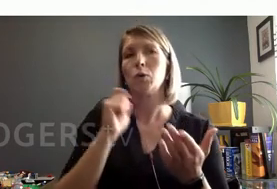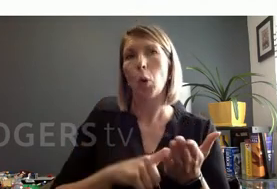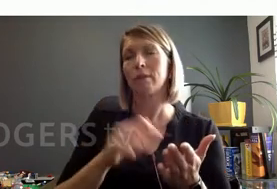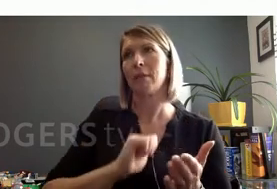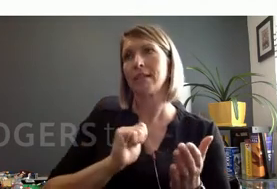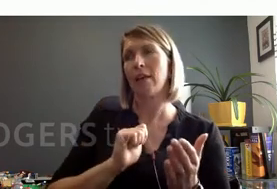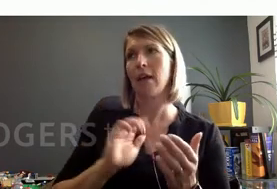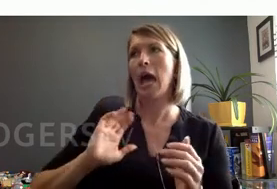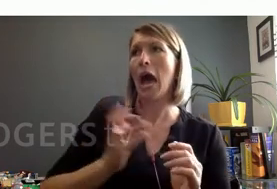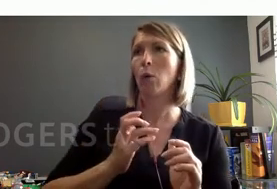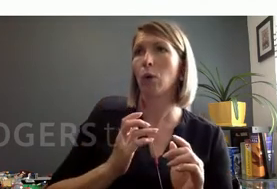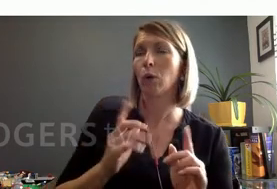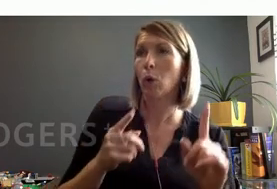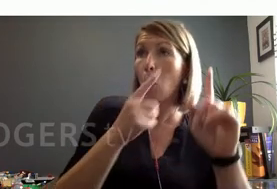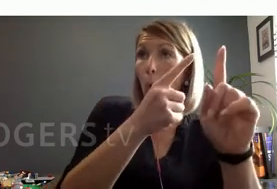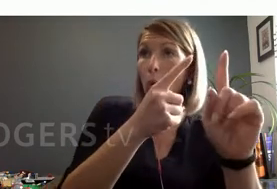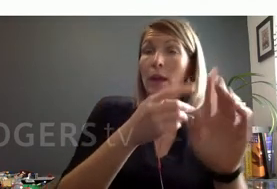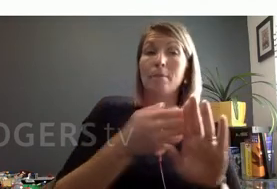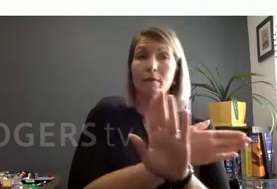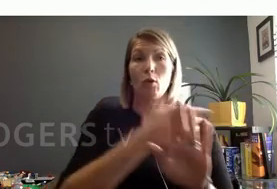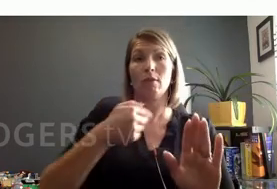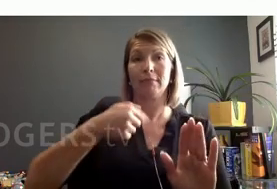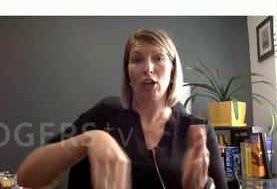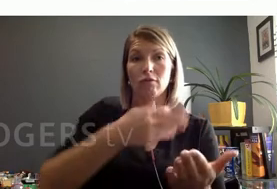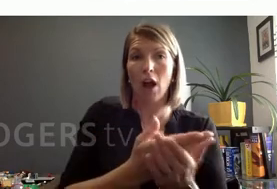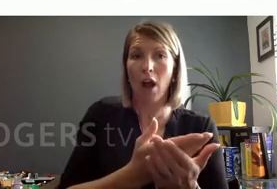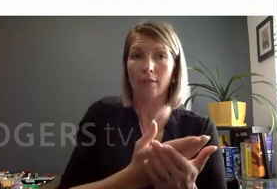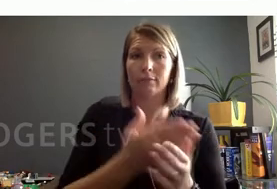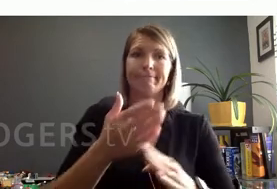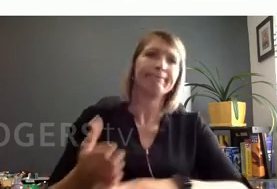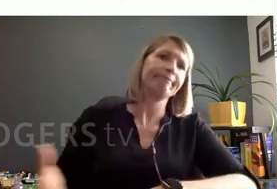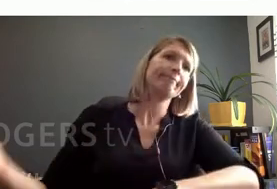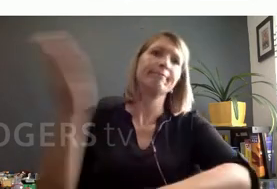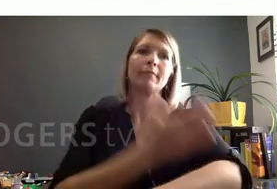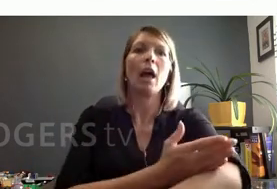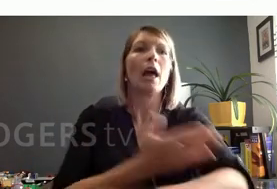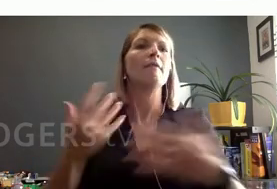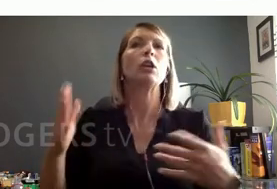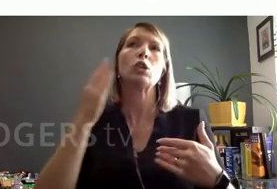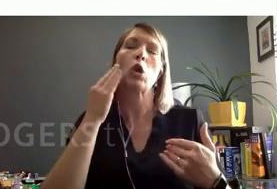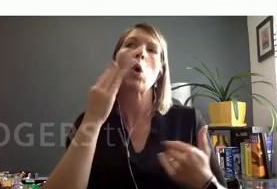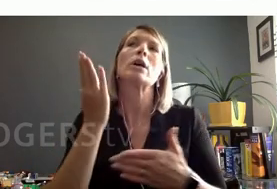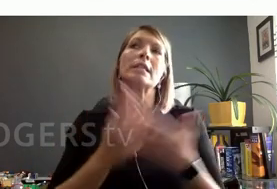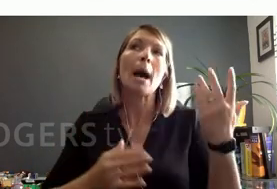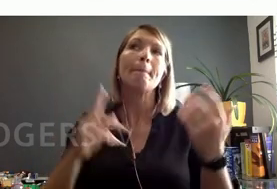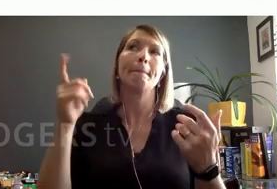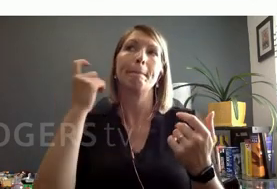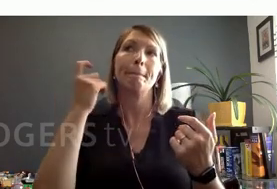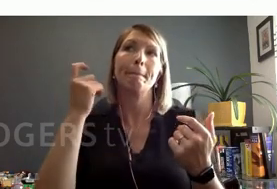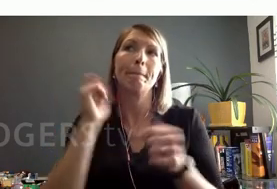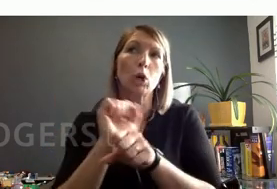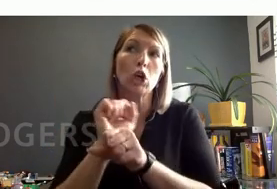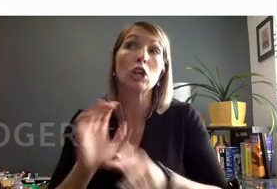in place before I arrived, because I've got employees that want to be part of the fabric of the community. So for me, it's part of